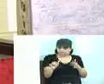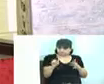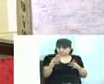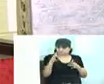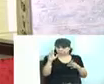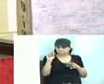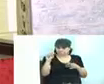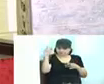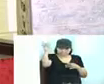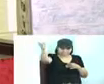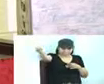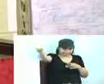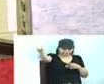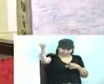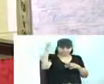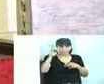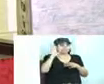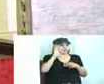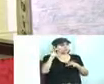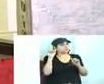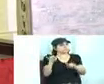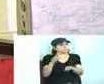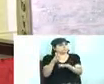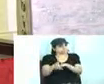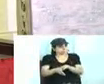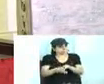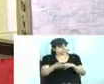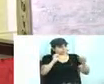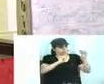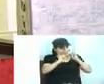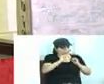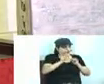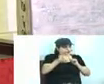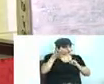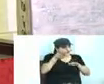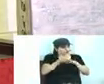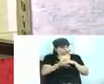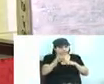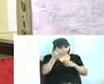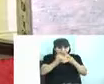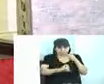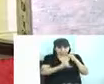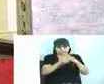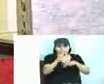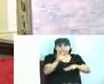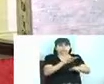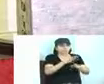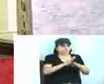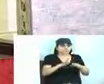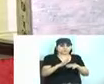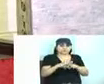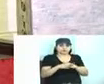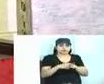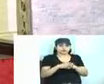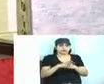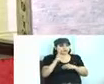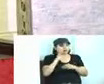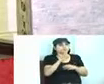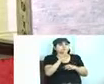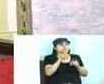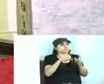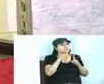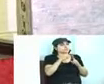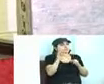there, he is going to be around in the theater following our closing song. He's going to talk to you about advanced planning